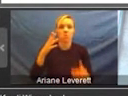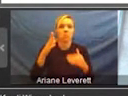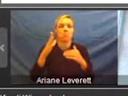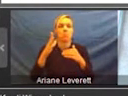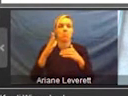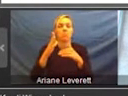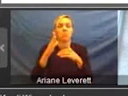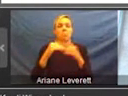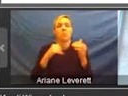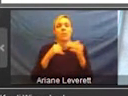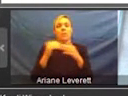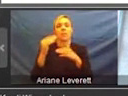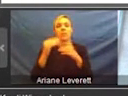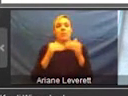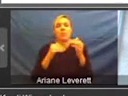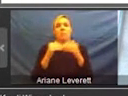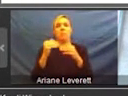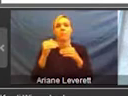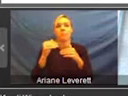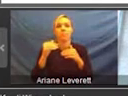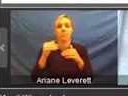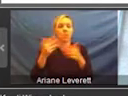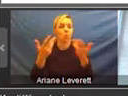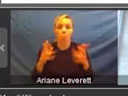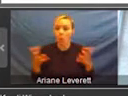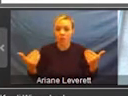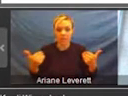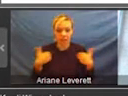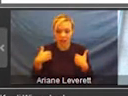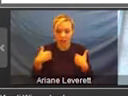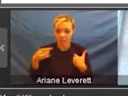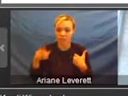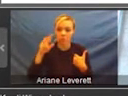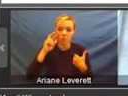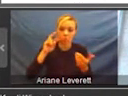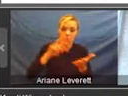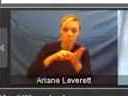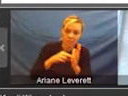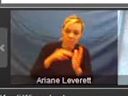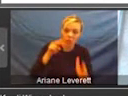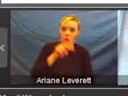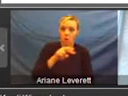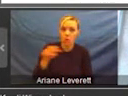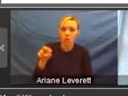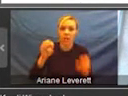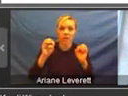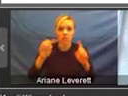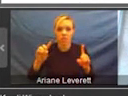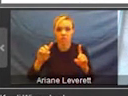when focusing on the concrete educational process, we take as the main